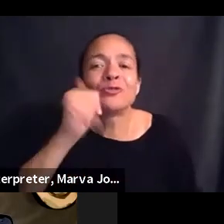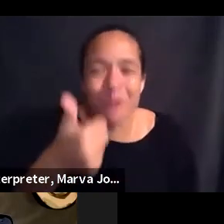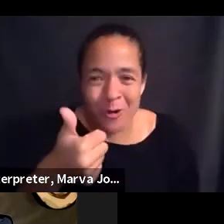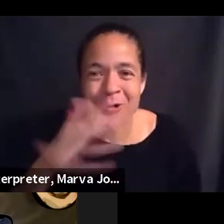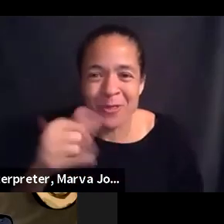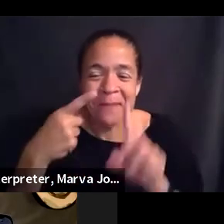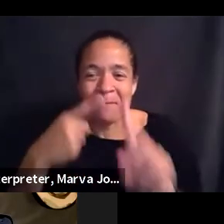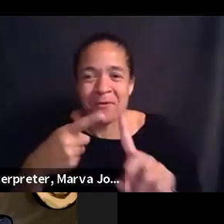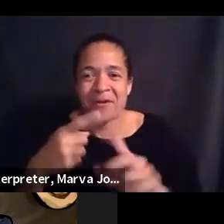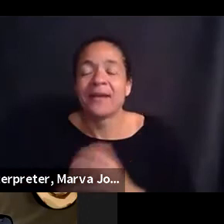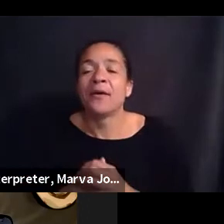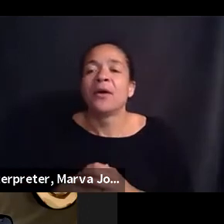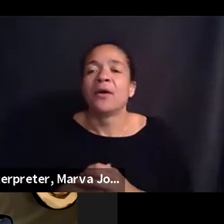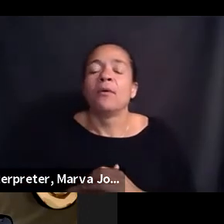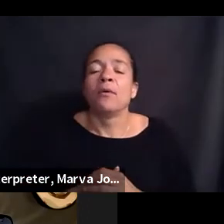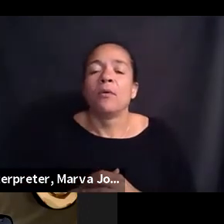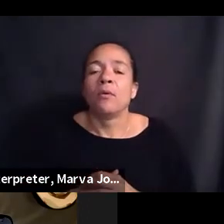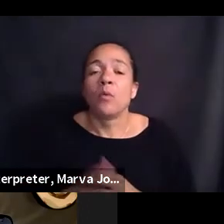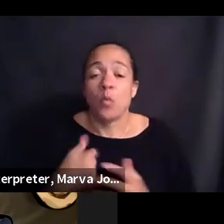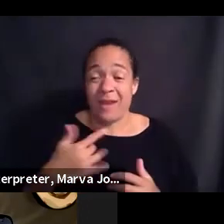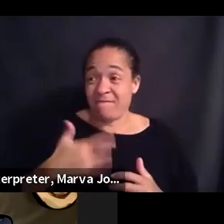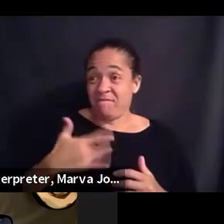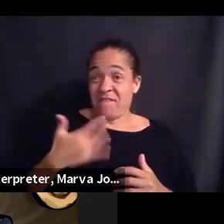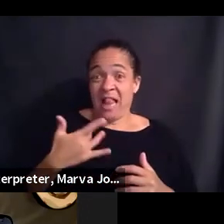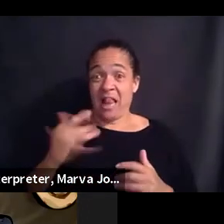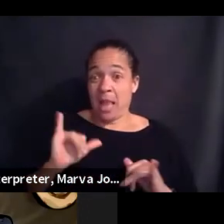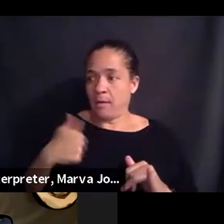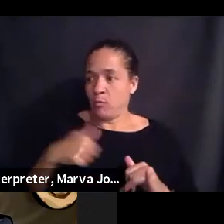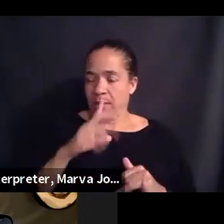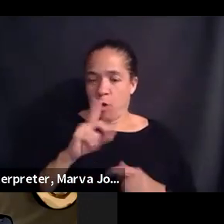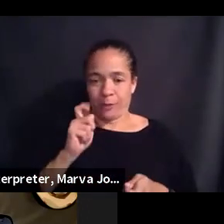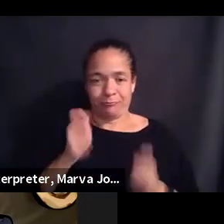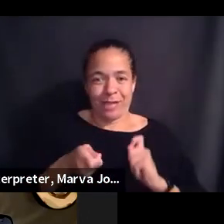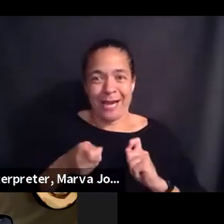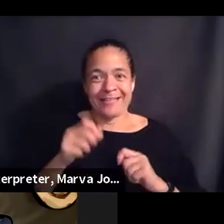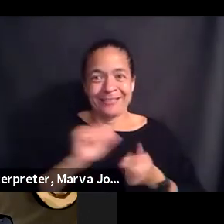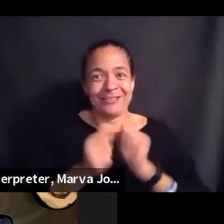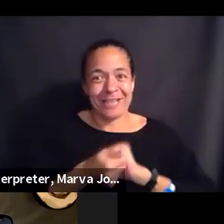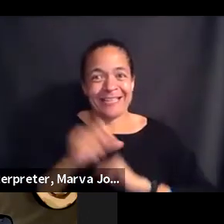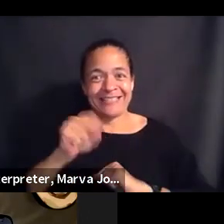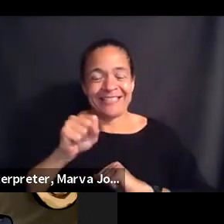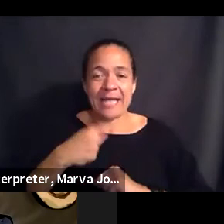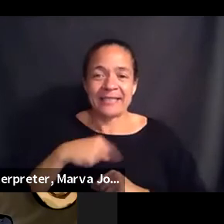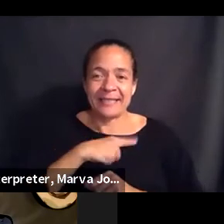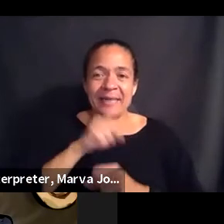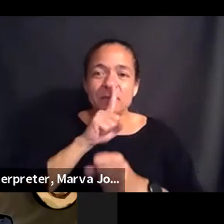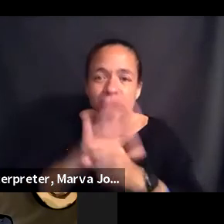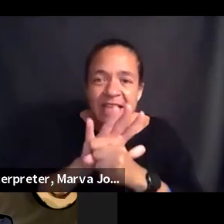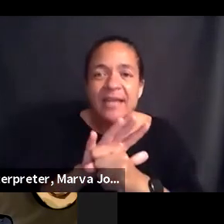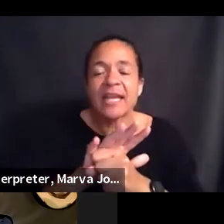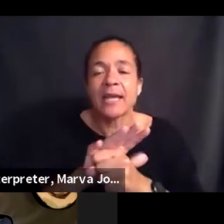mean, I think we'll know, we feel changed, certainly, and I feel like we are dedicated to this changed